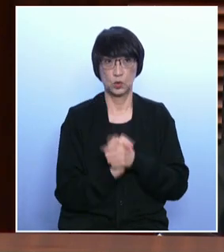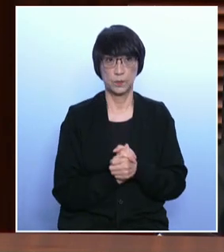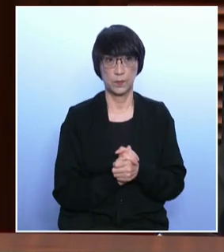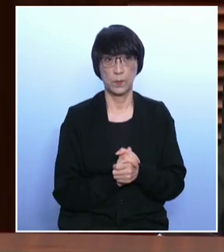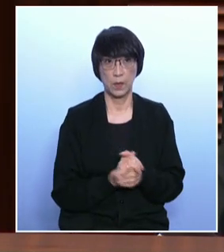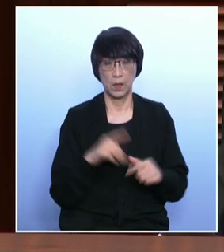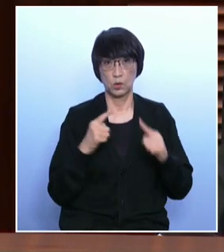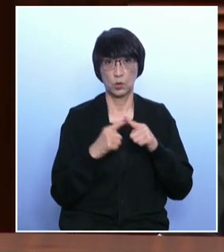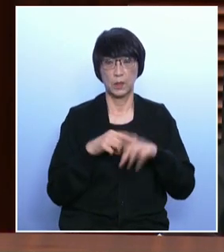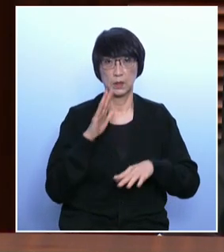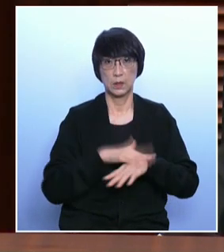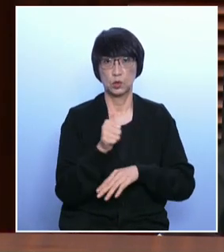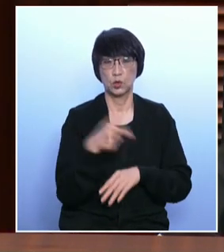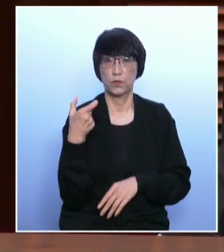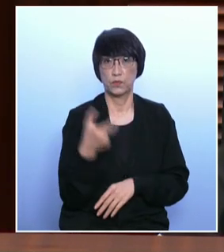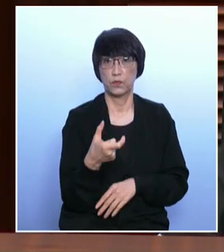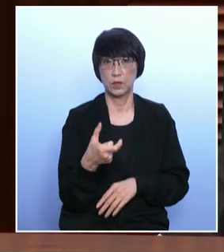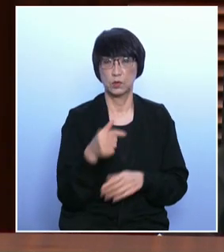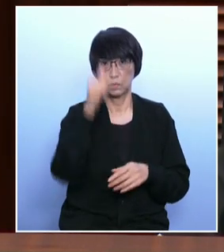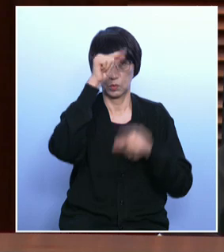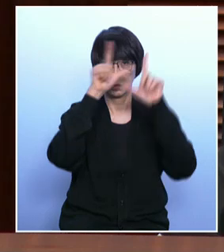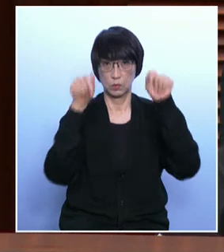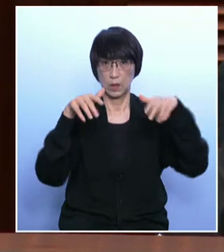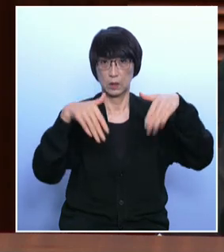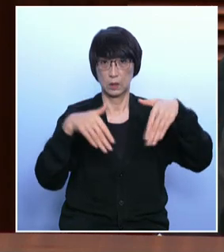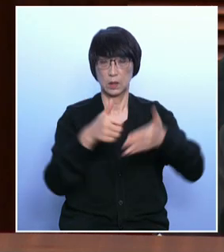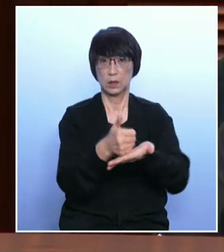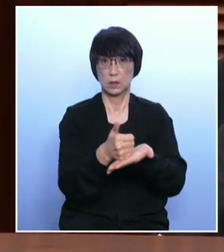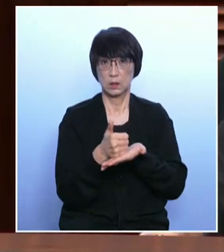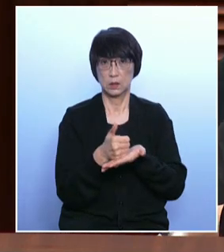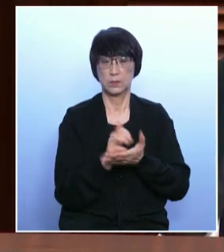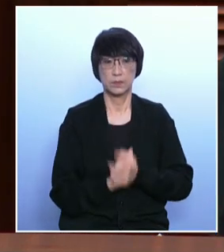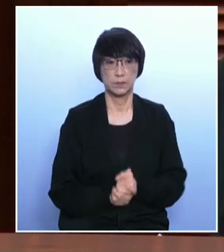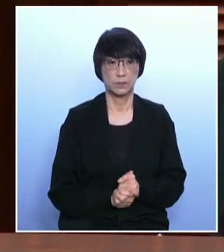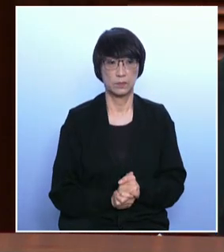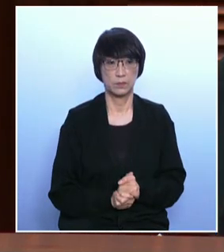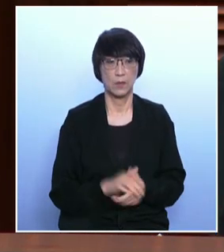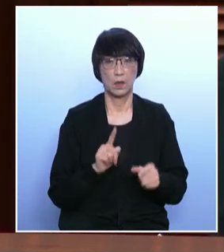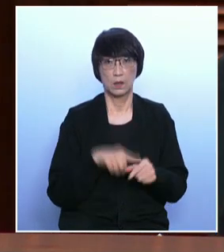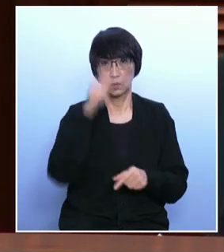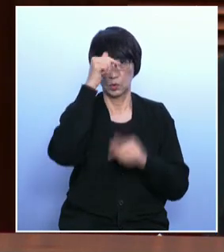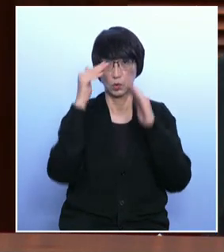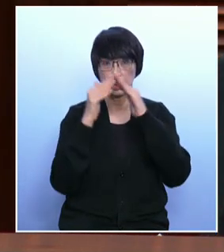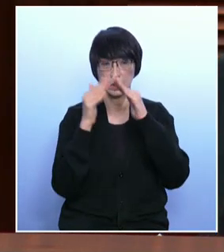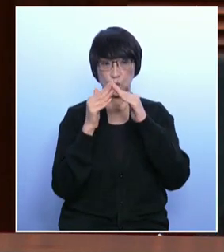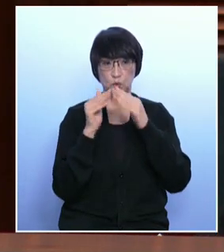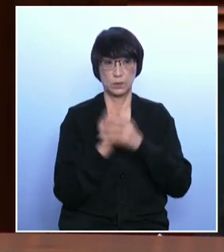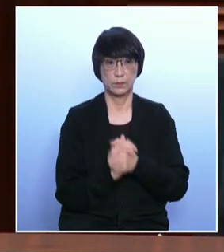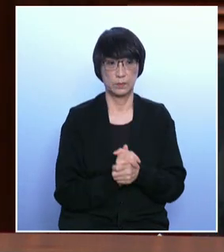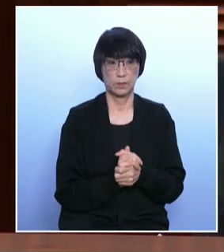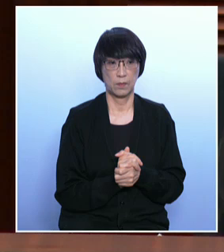CM trade. Now, in terms of the talent pool, recruitment of nurses, as well as the fee model for the